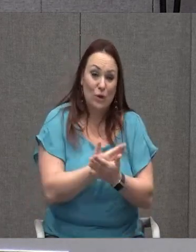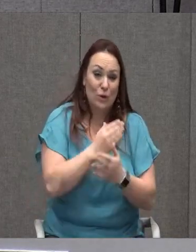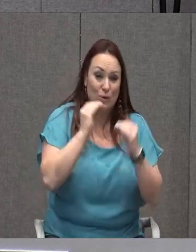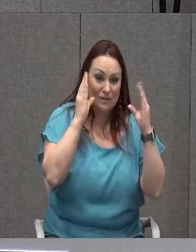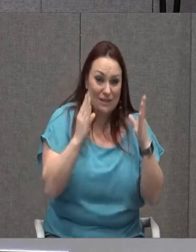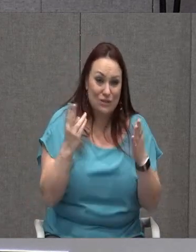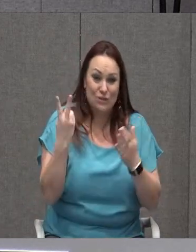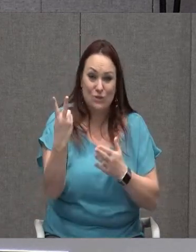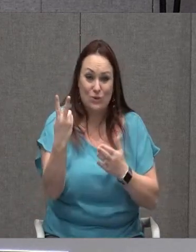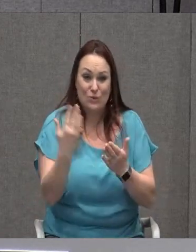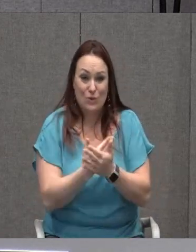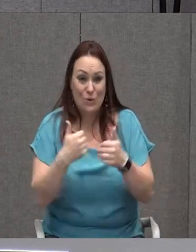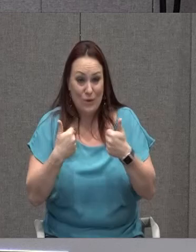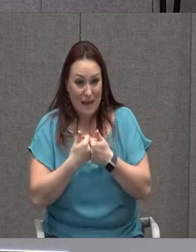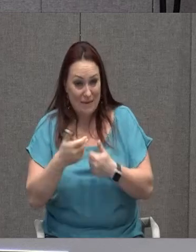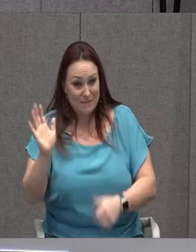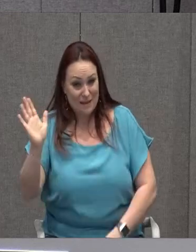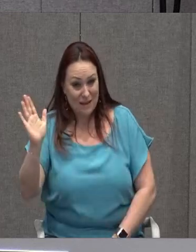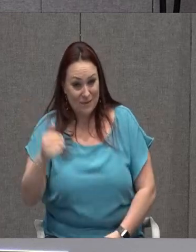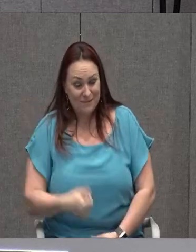games.